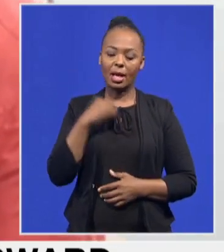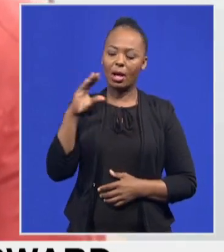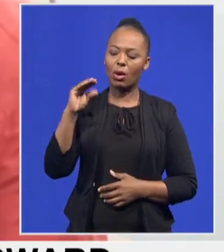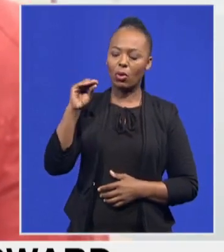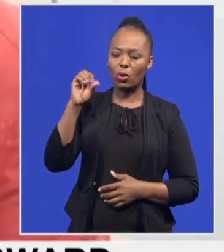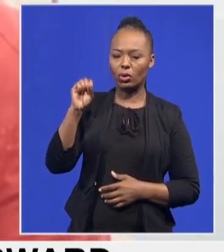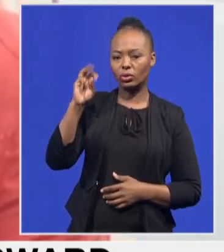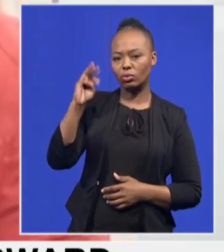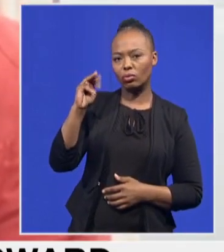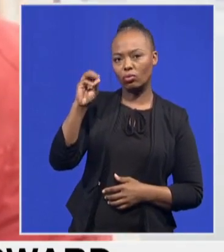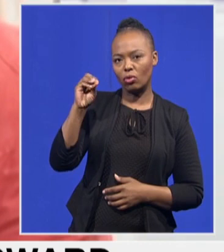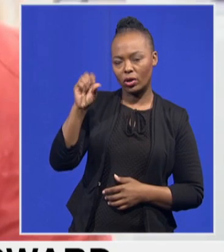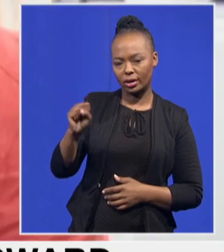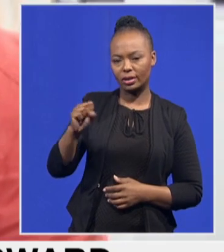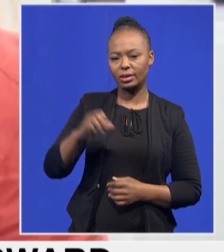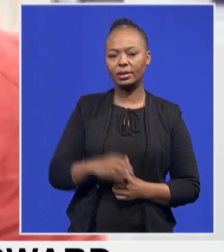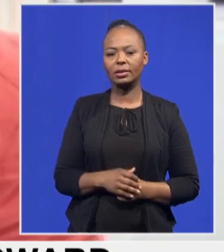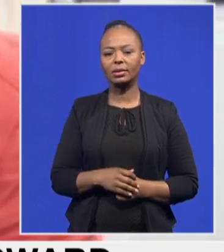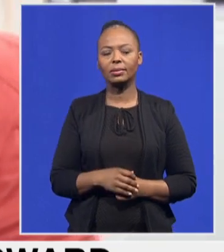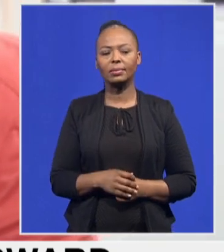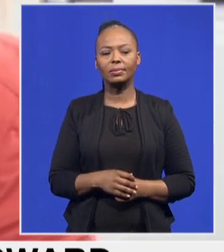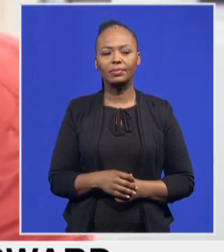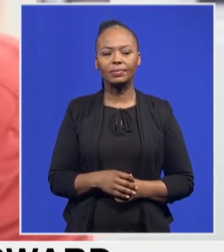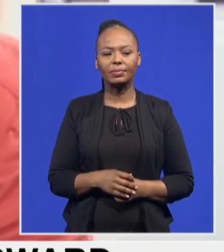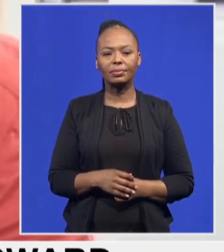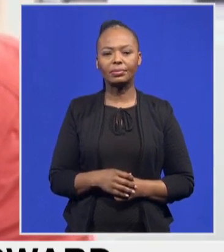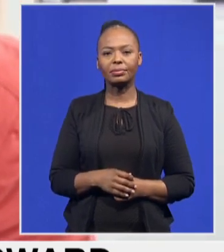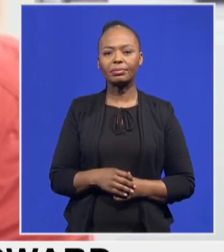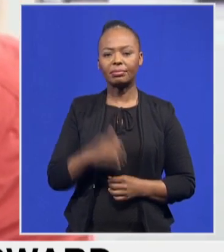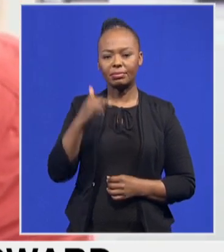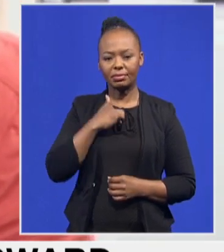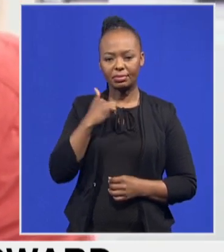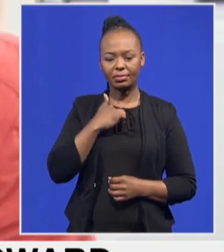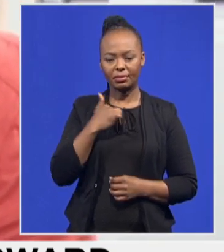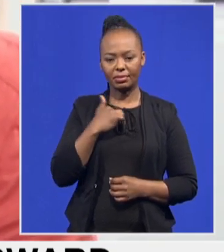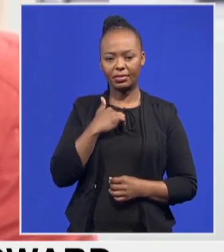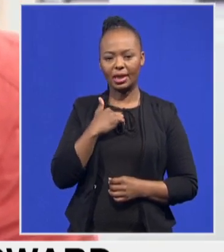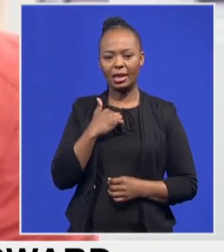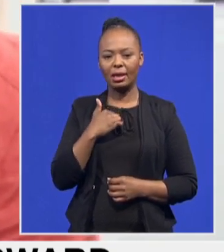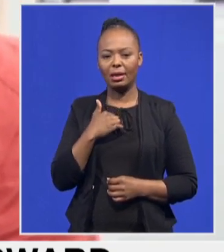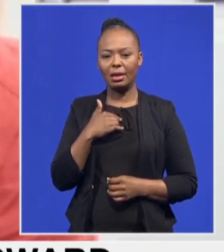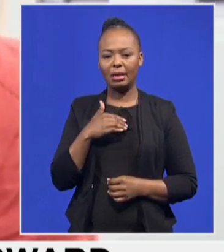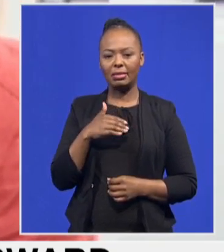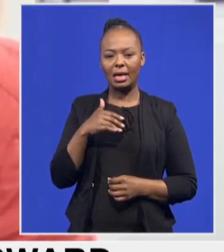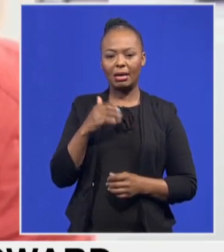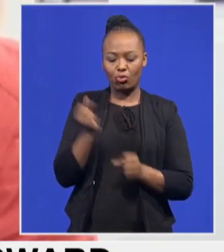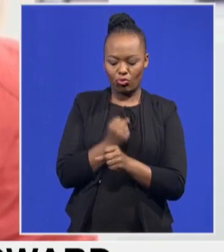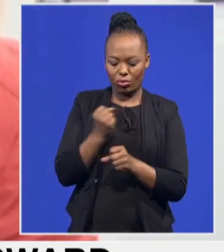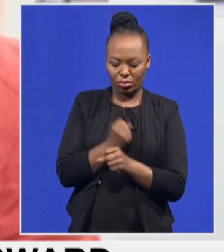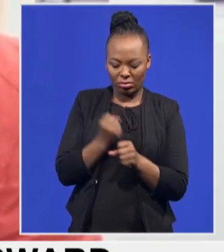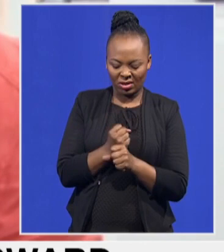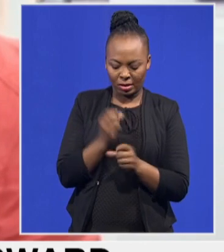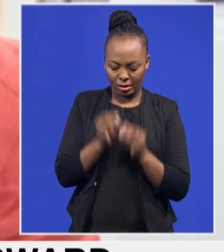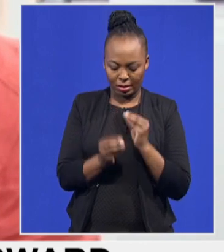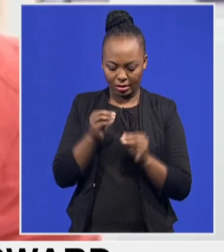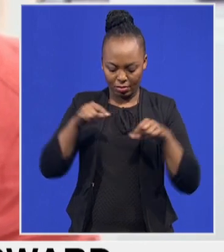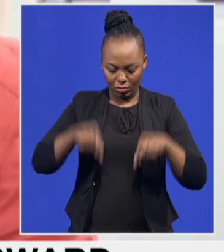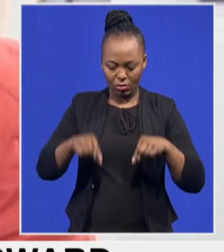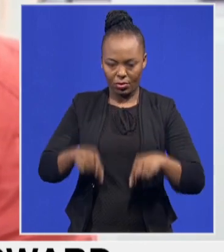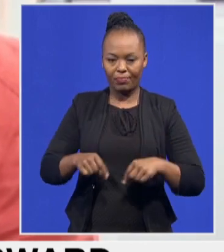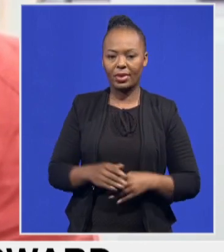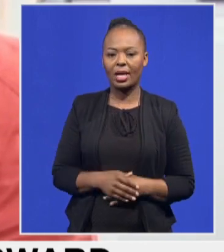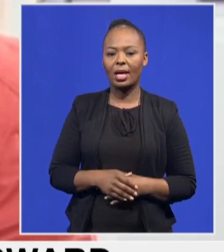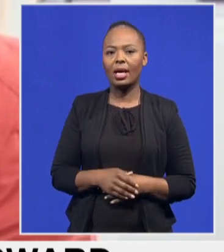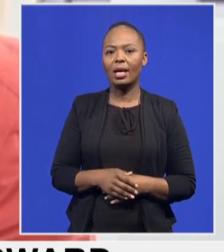an inbound tour operator, so I'm obviously interested in speaking to guest houses, boutique